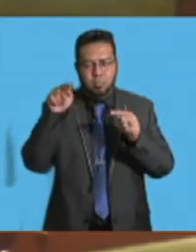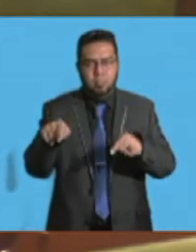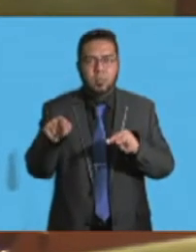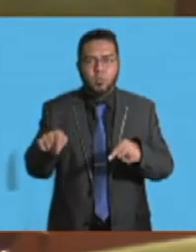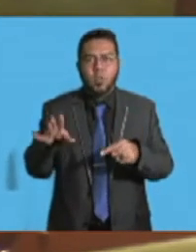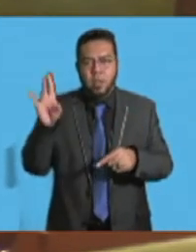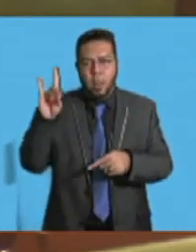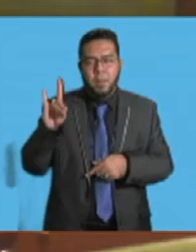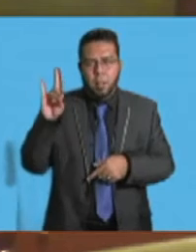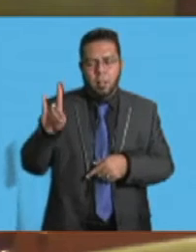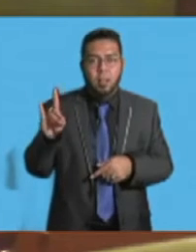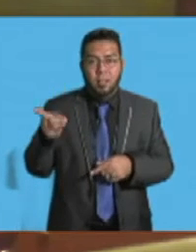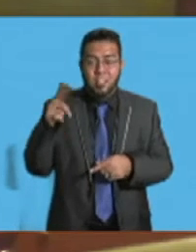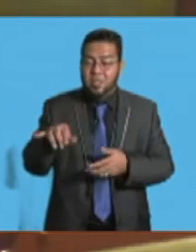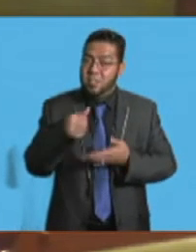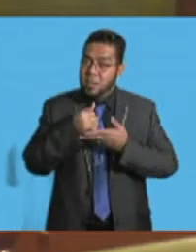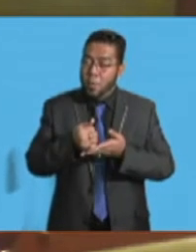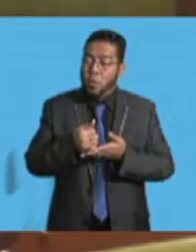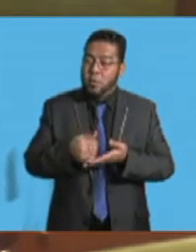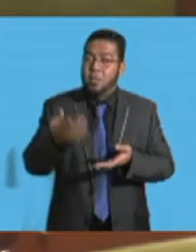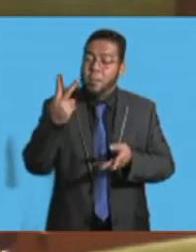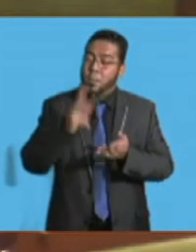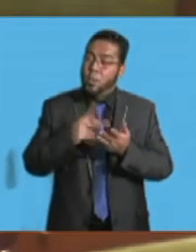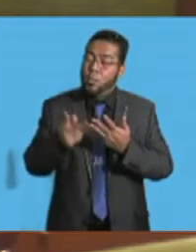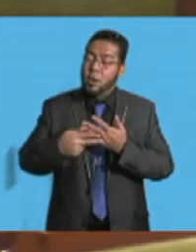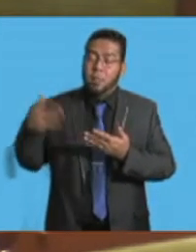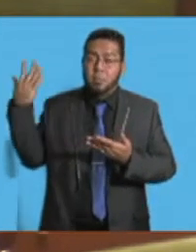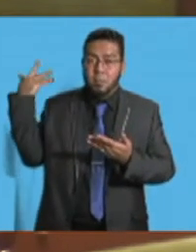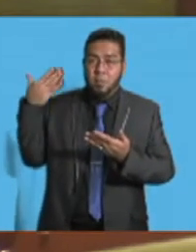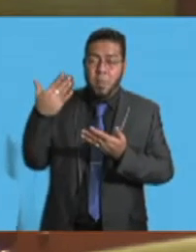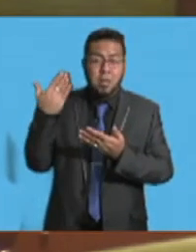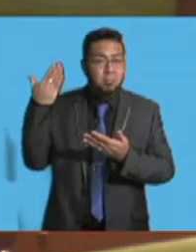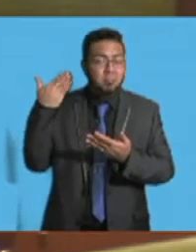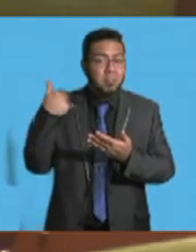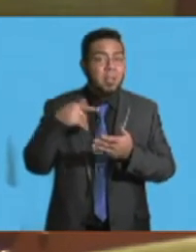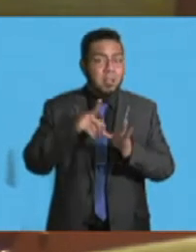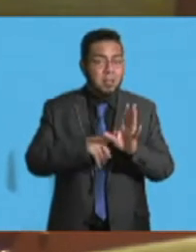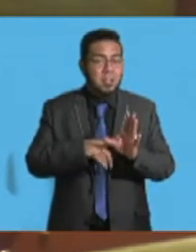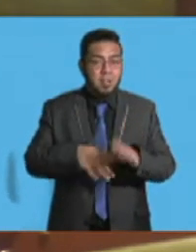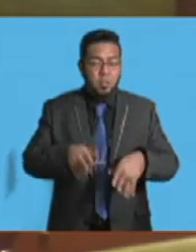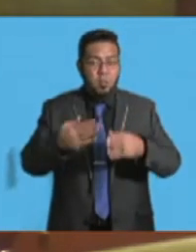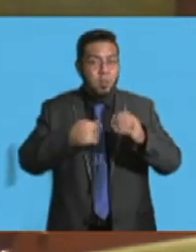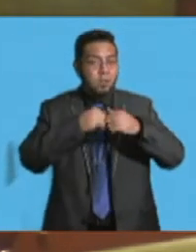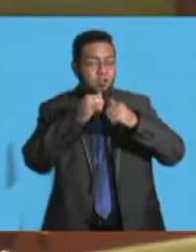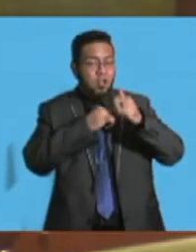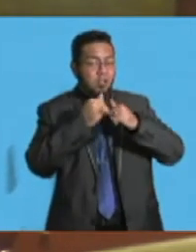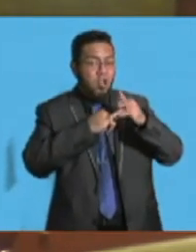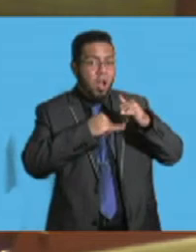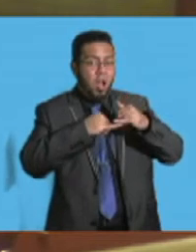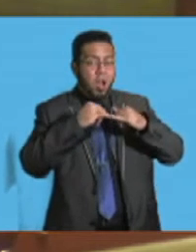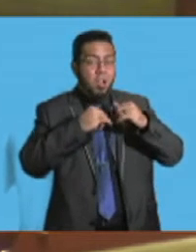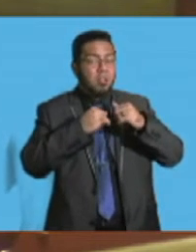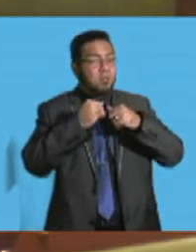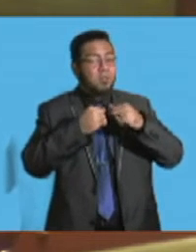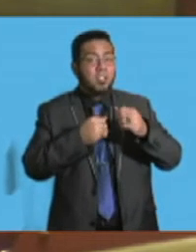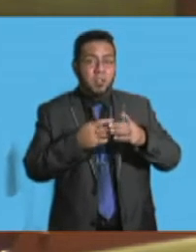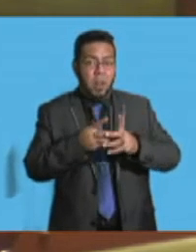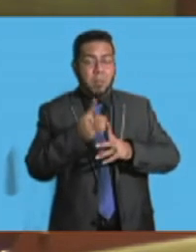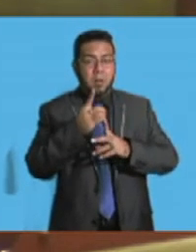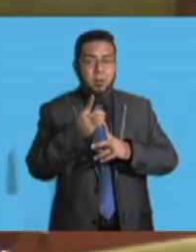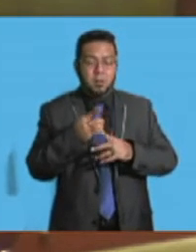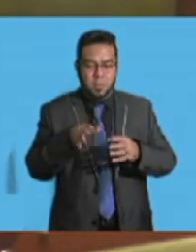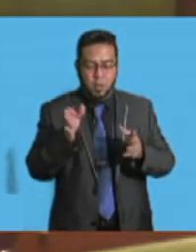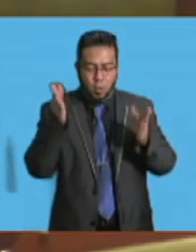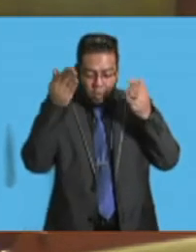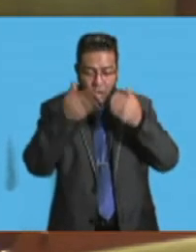Madam Speaker. The program in the past years have been focusing on infrastructure development, targeting the establishment of development of smallholder